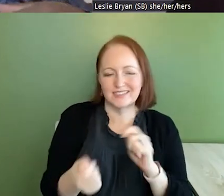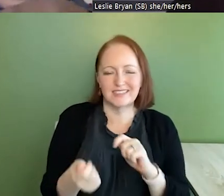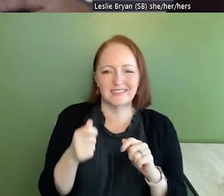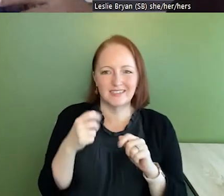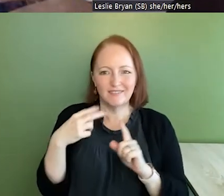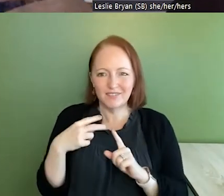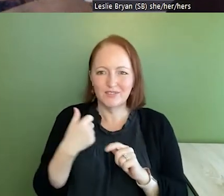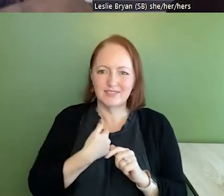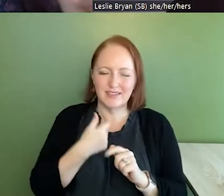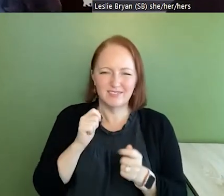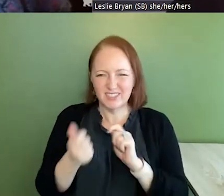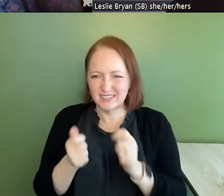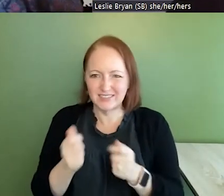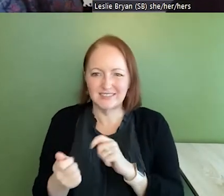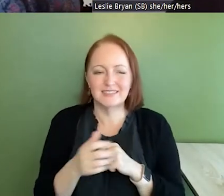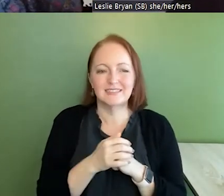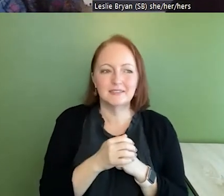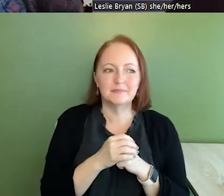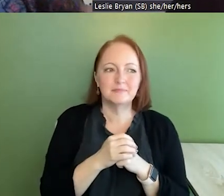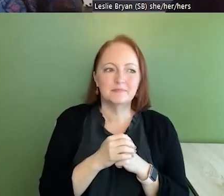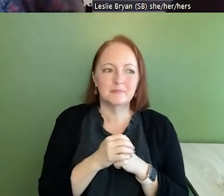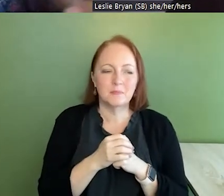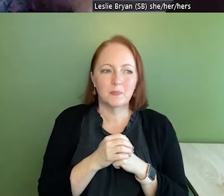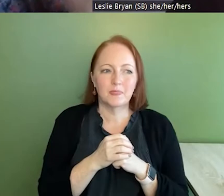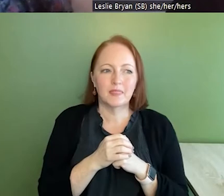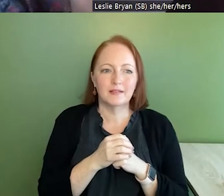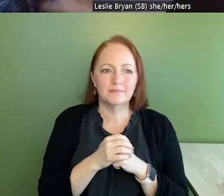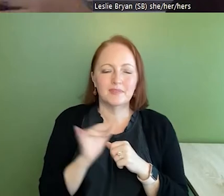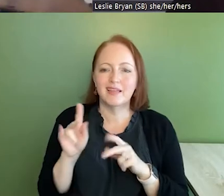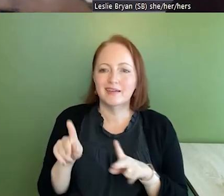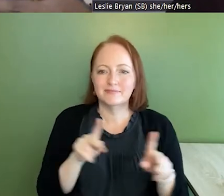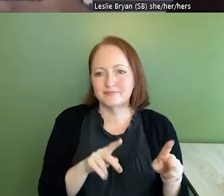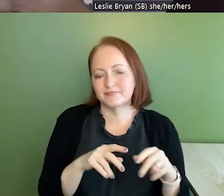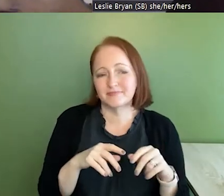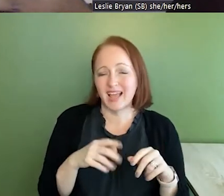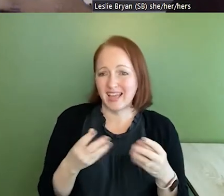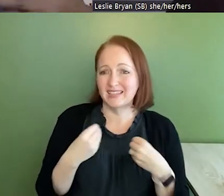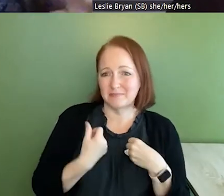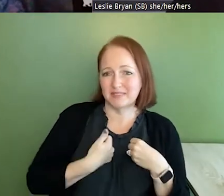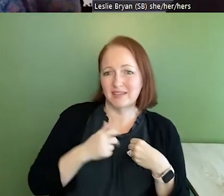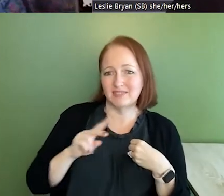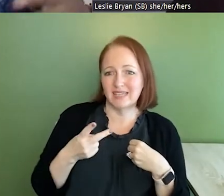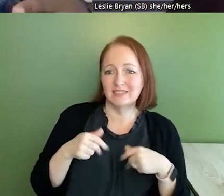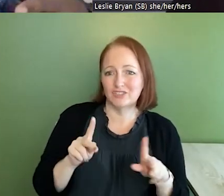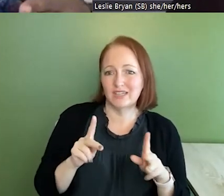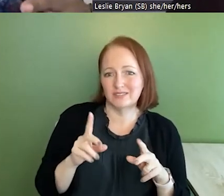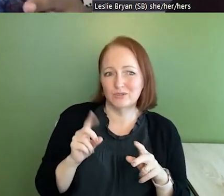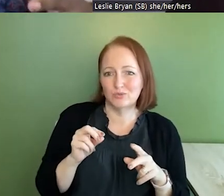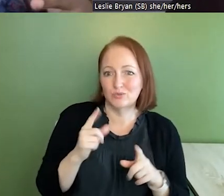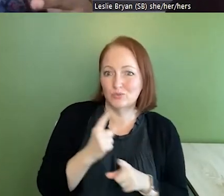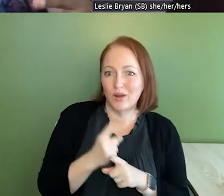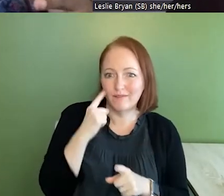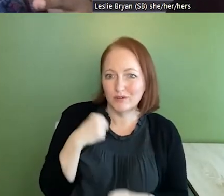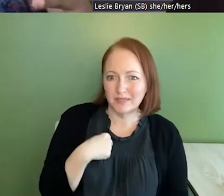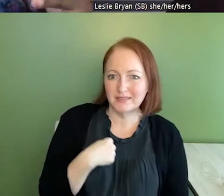ourselves. And so like the metaphor of giving a second chance, I give myself a second chance to do right by myself.